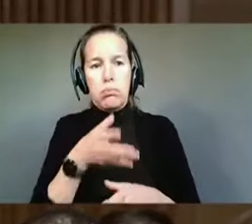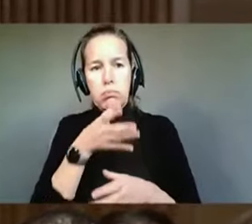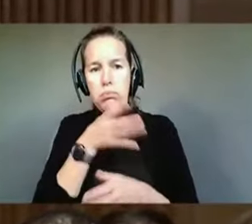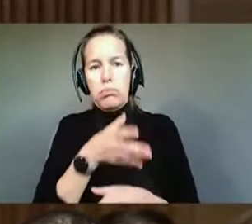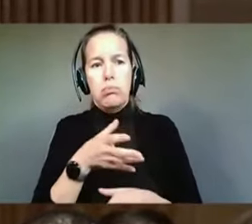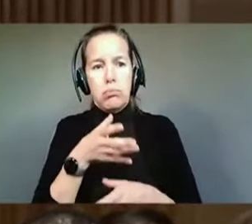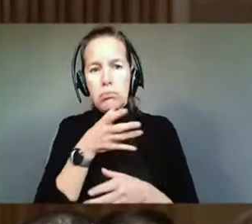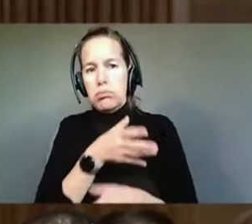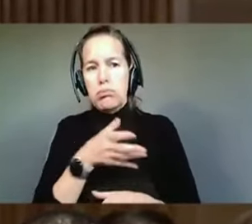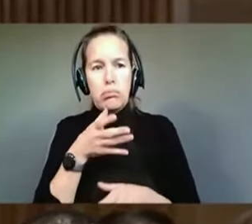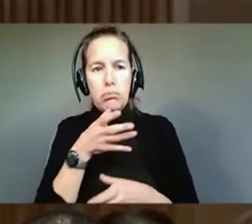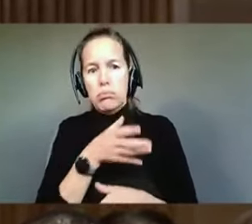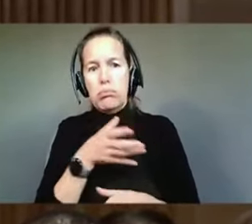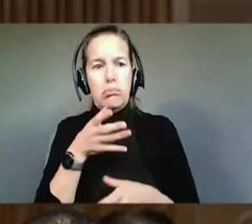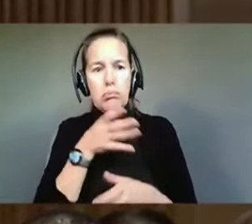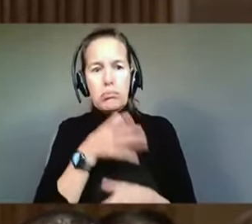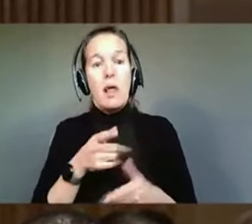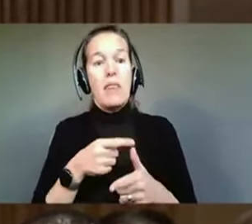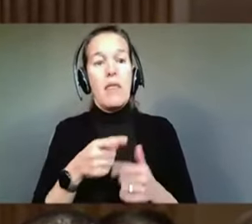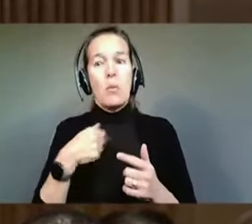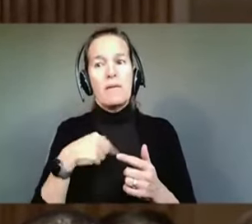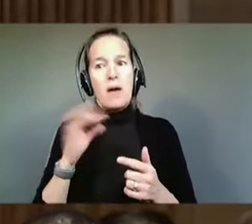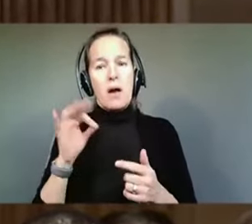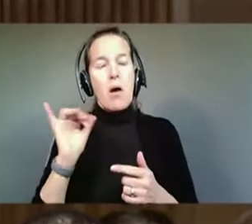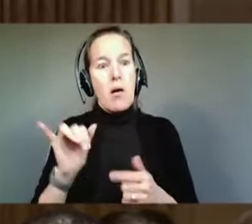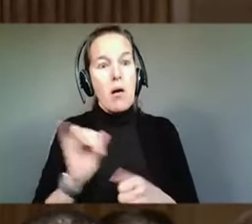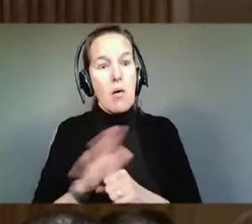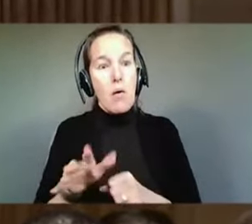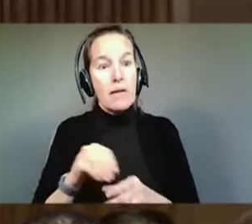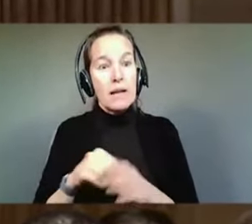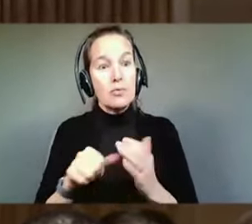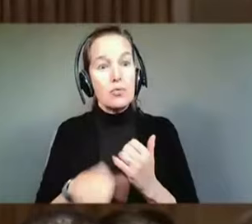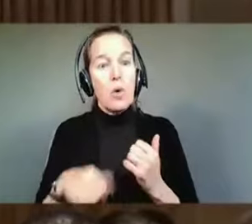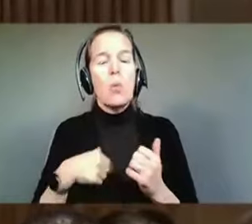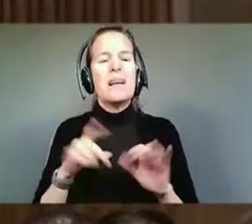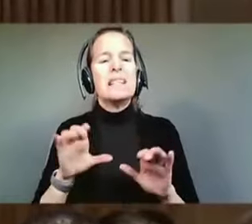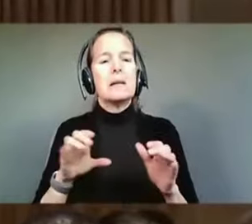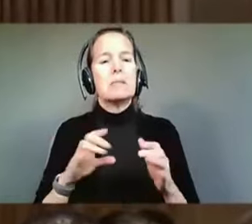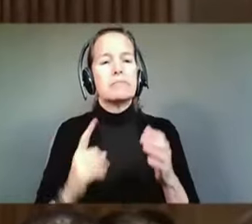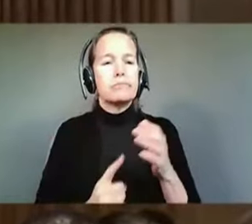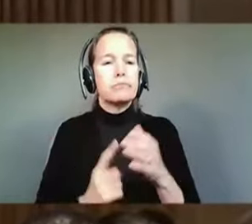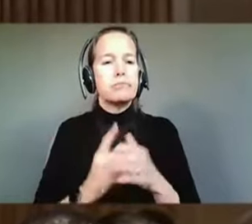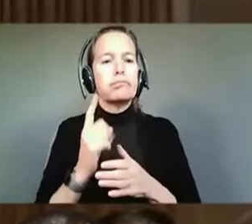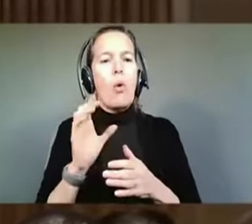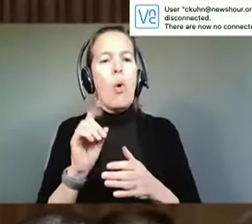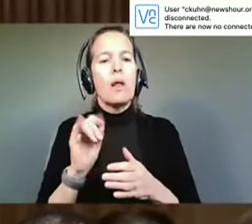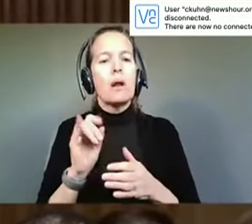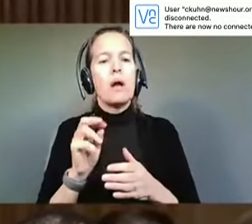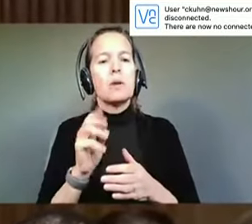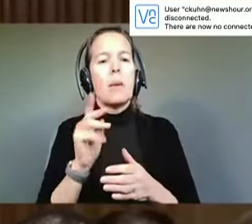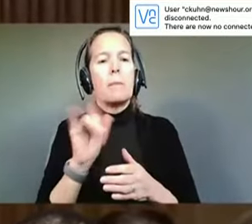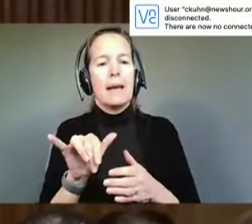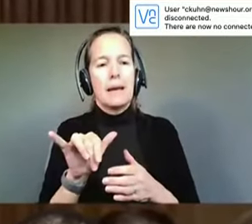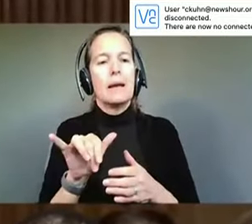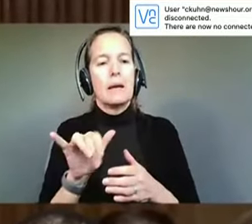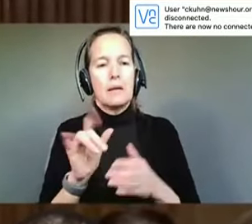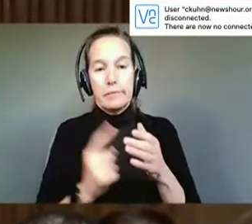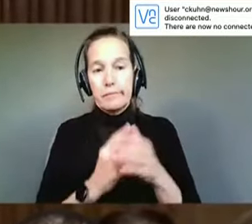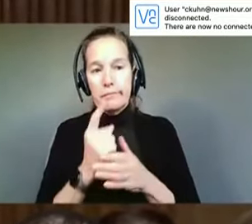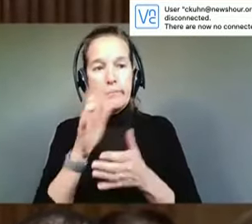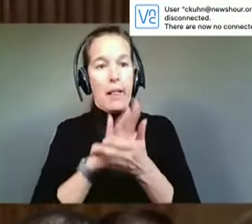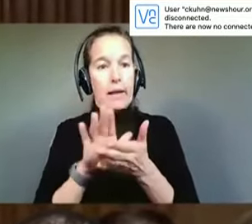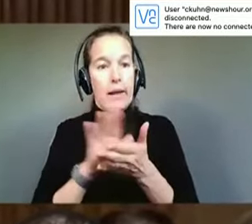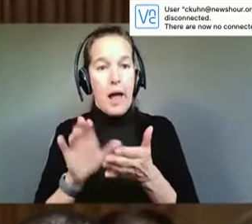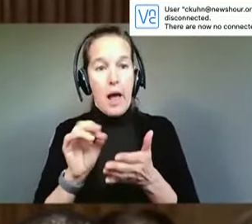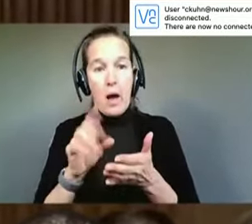we found out that it might be in the stool, we did a clean out through a colonoscopy. That was kind of by chance, but nevertheless. And then we started on a pro